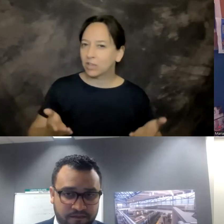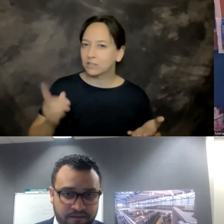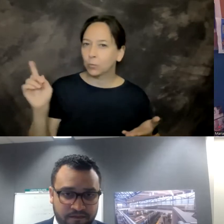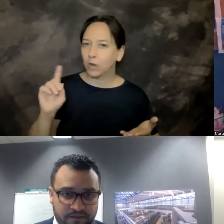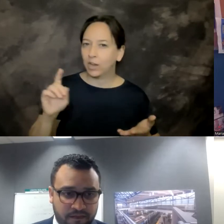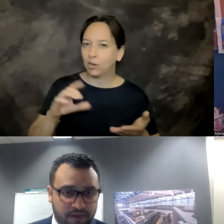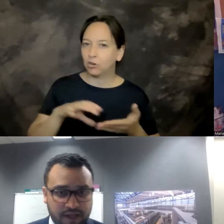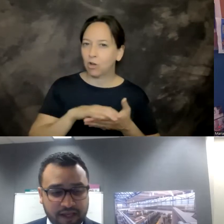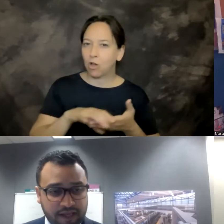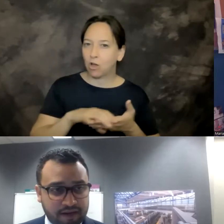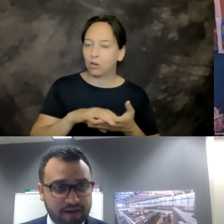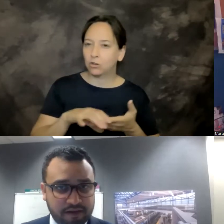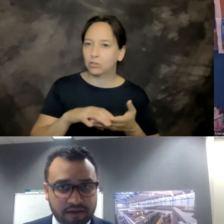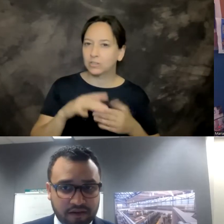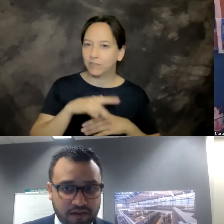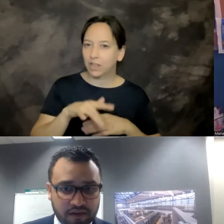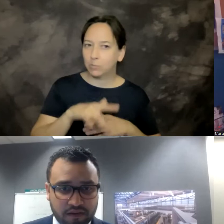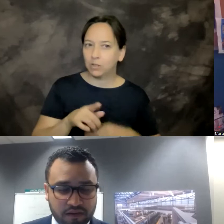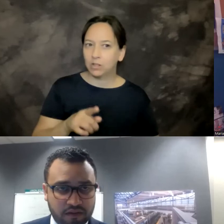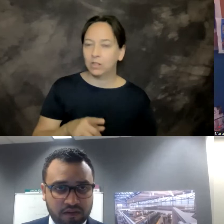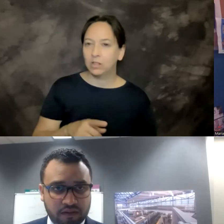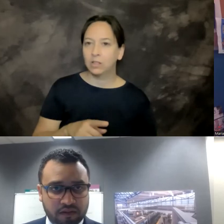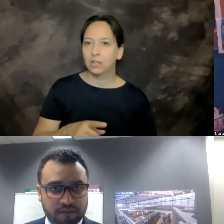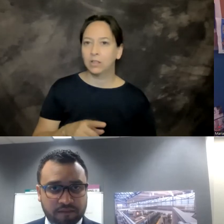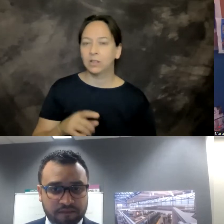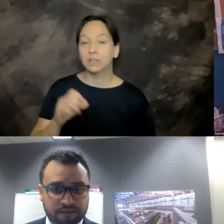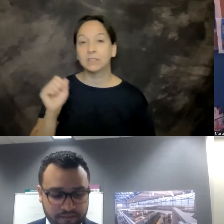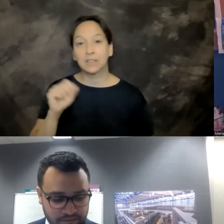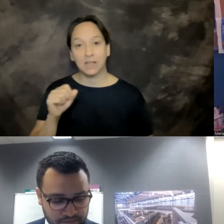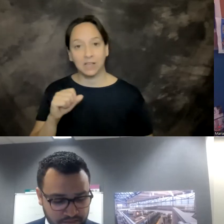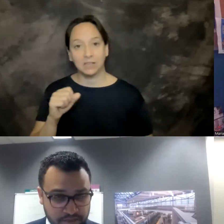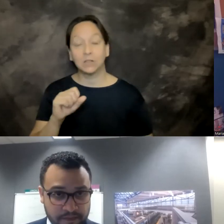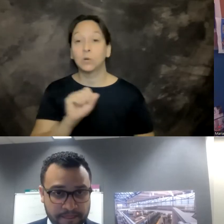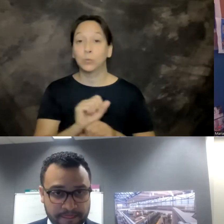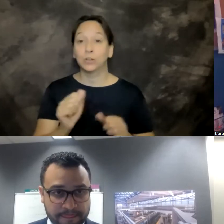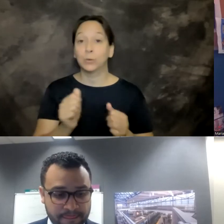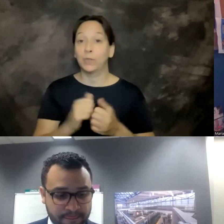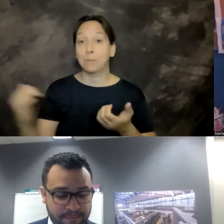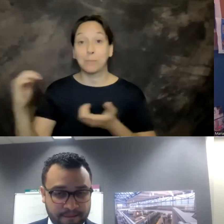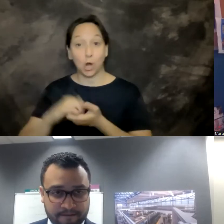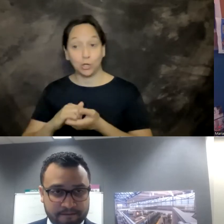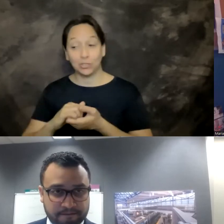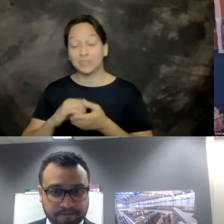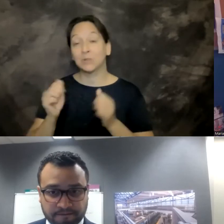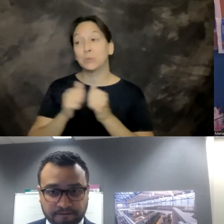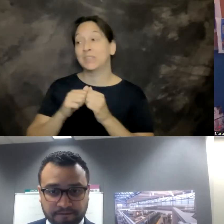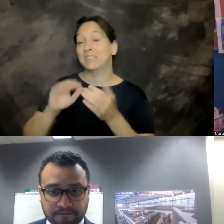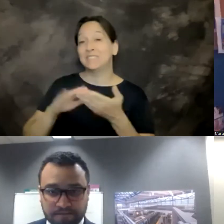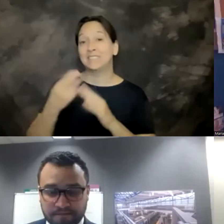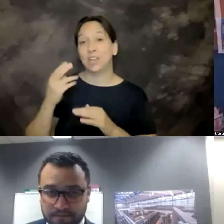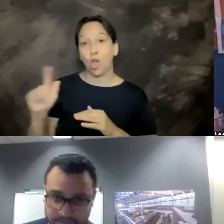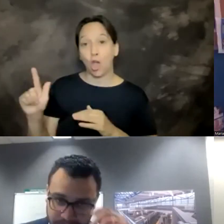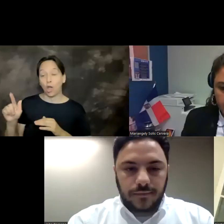card locations at. Yes, so we've been working with some of our partners across City Hall to get them to folks who need